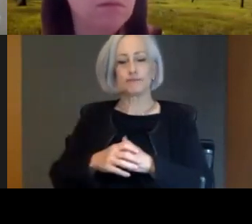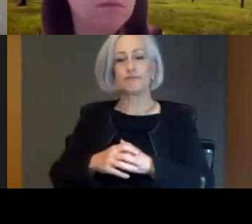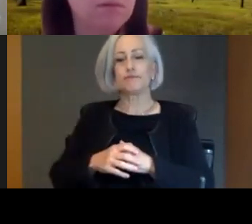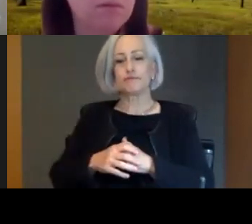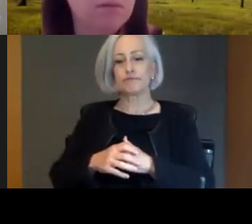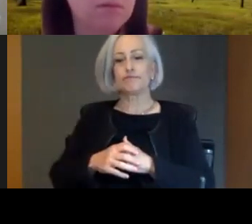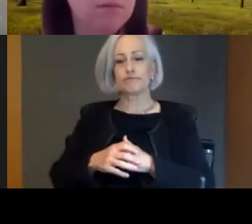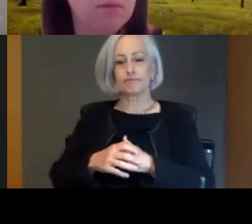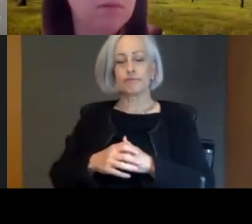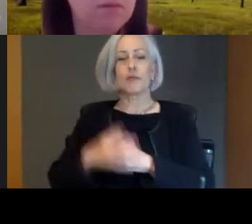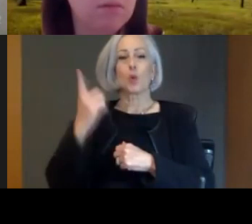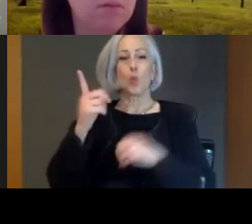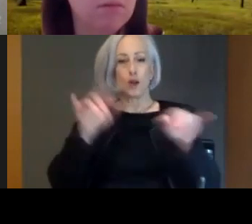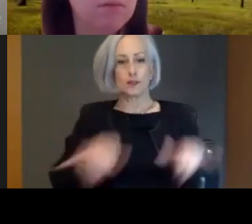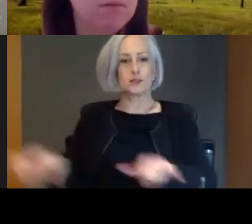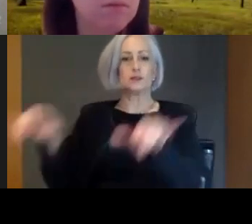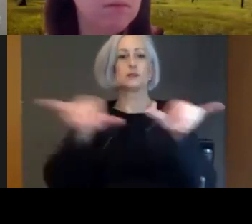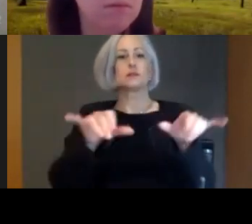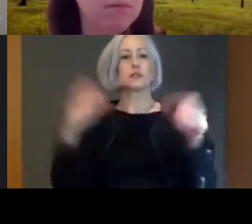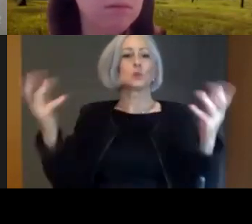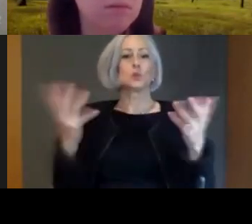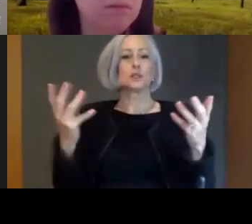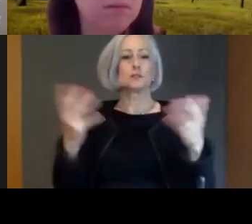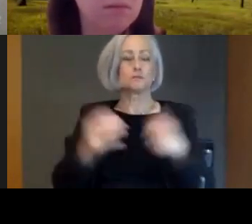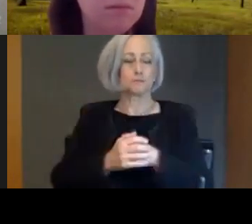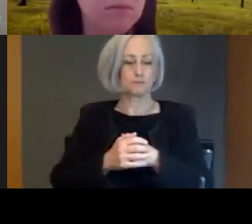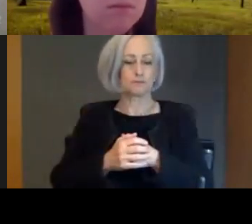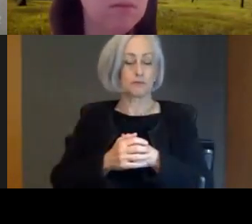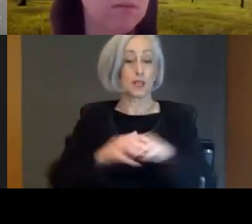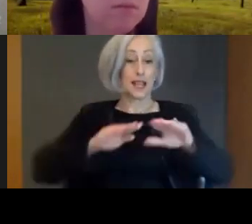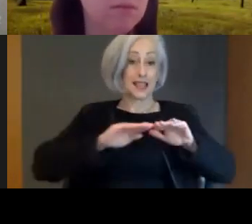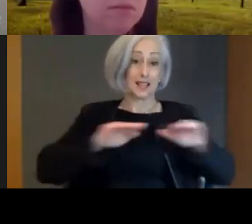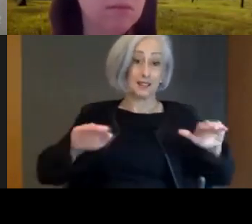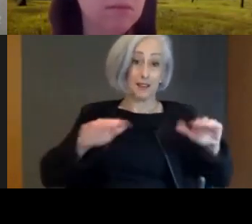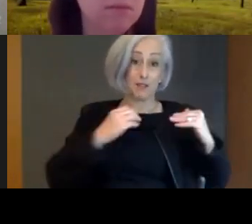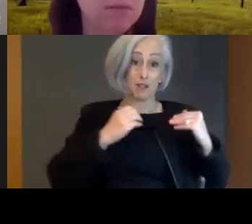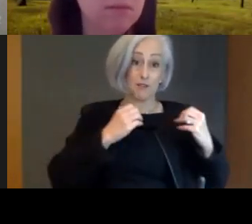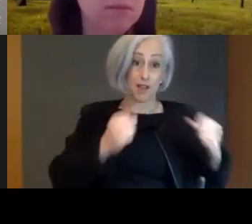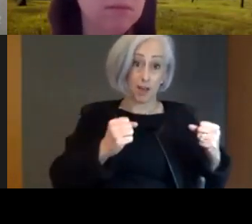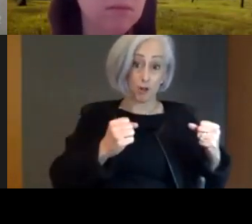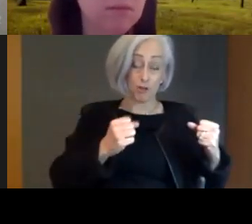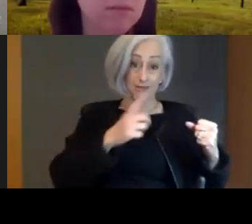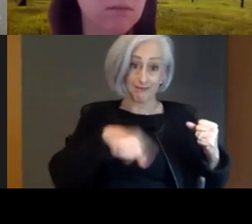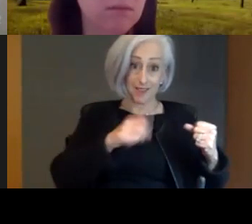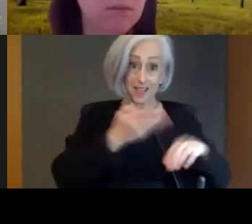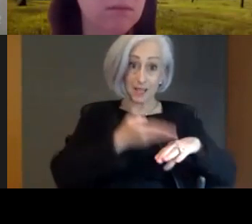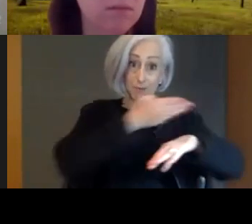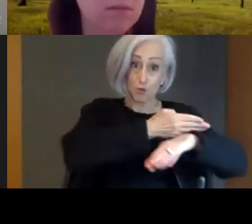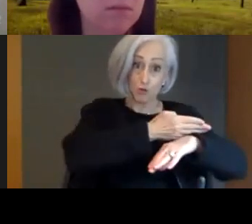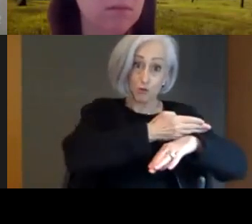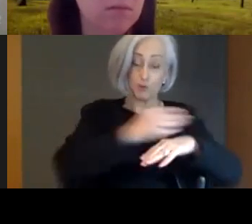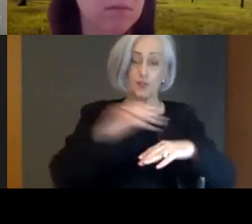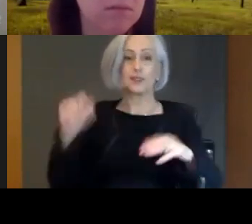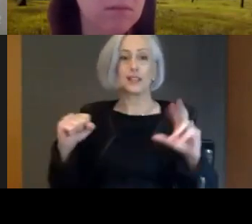One of the standards would be, well, has the level of health of the community increased? That's hard